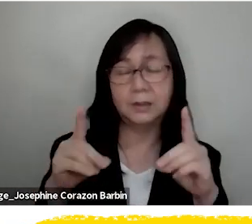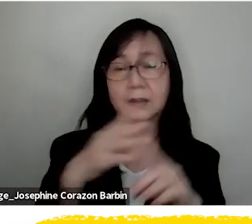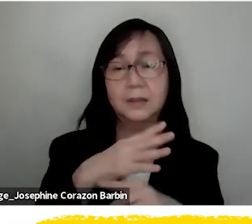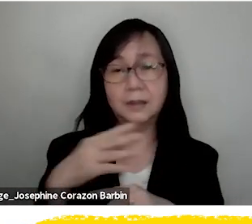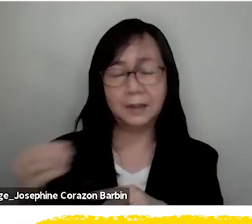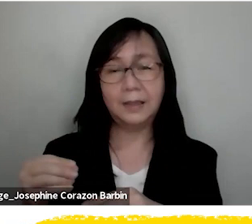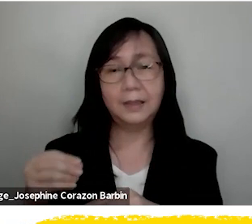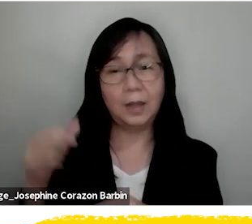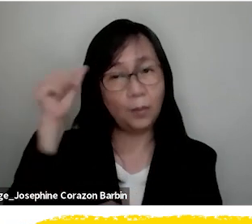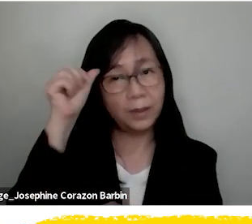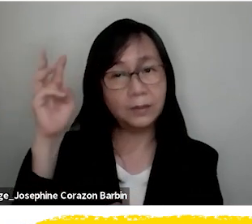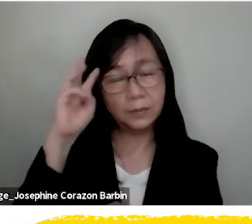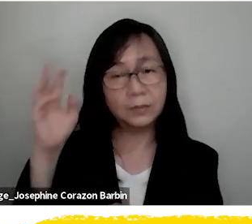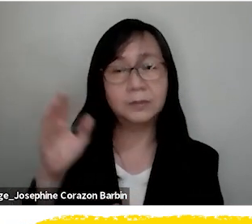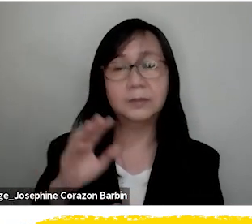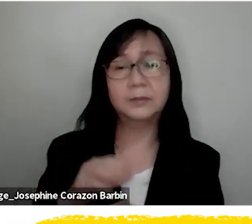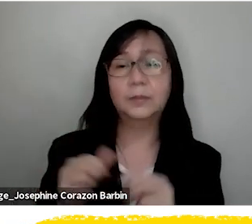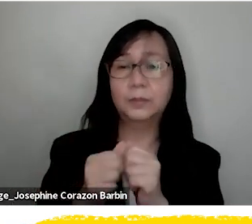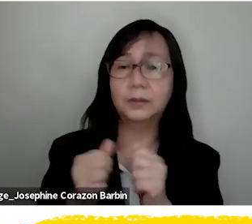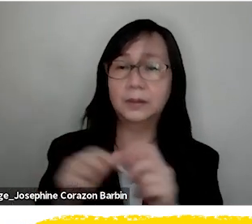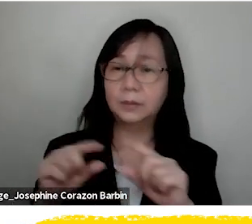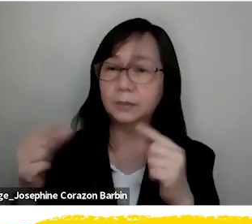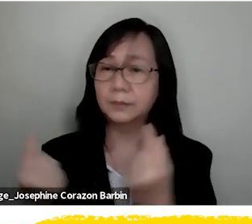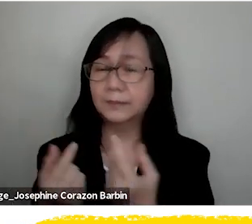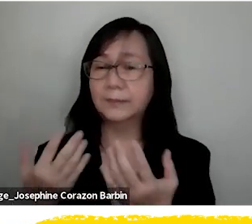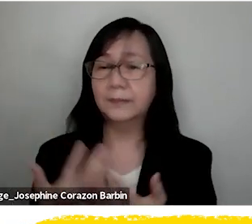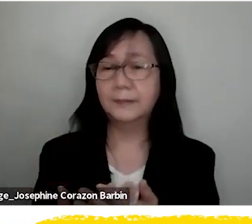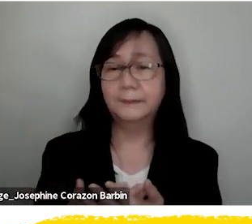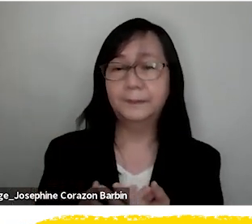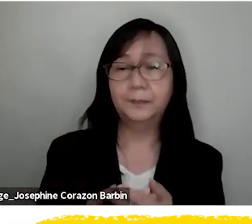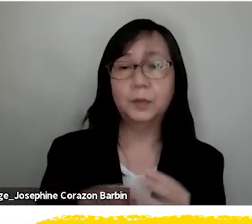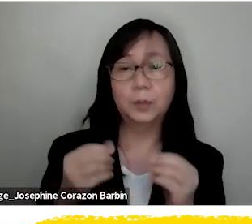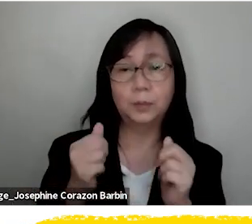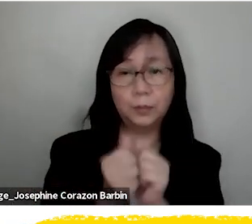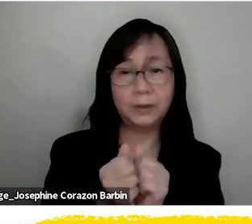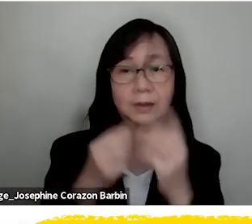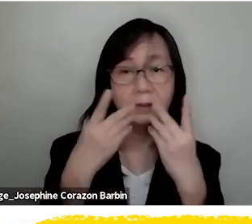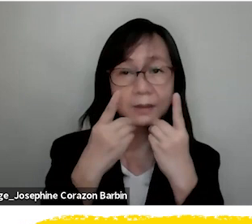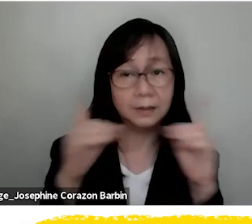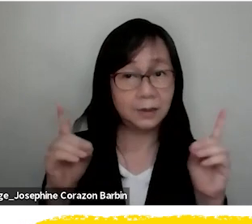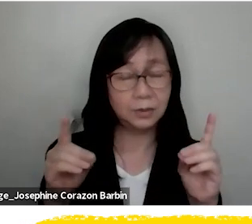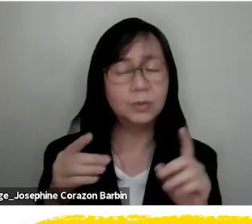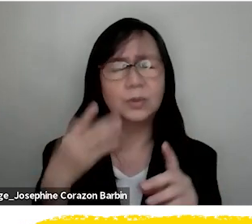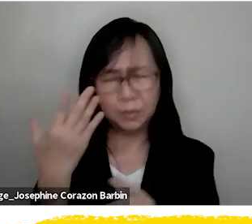raising among their peers on human rights. And so with the declaration, you can really